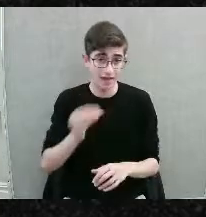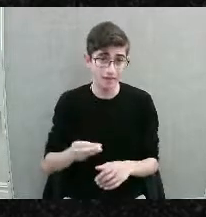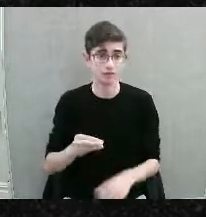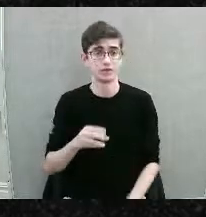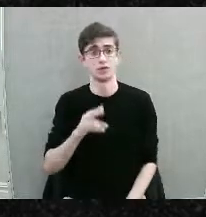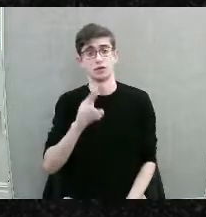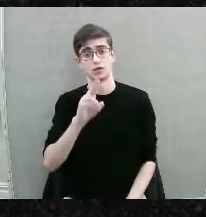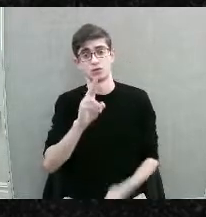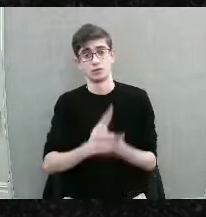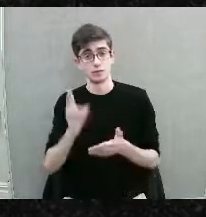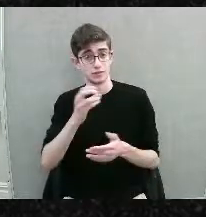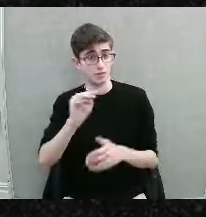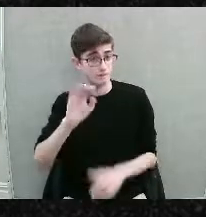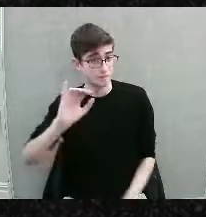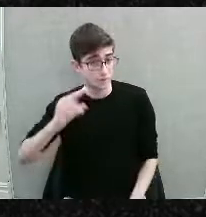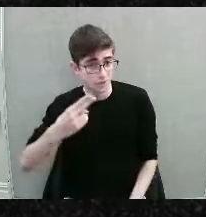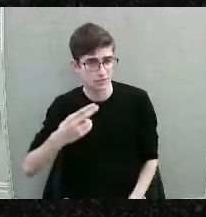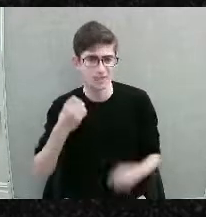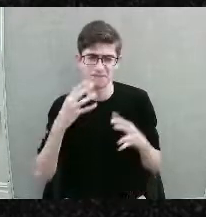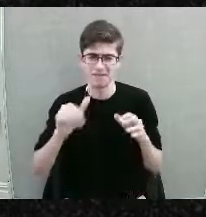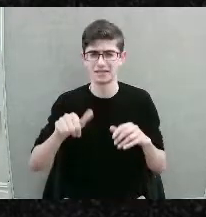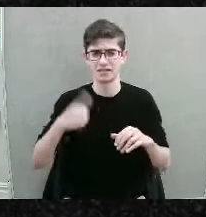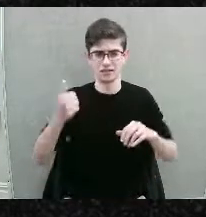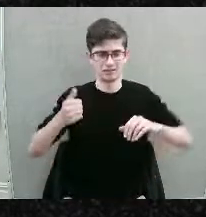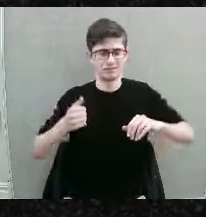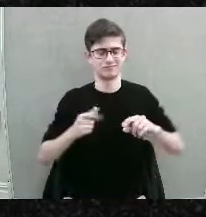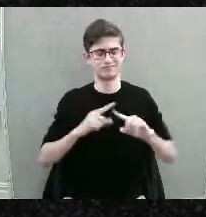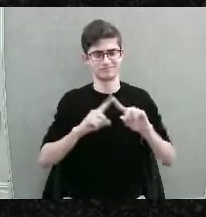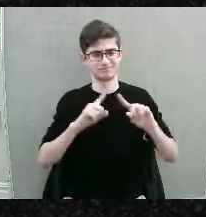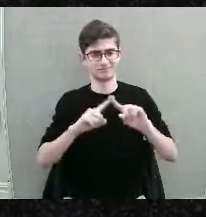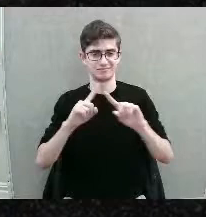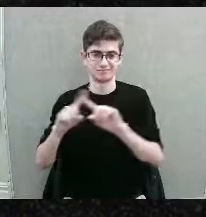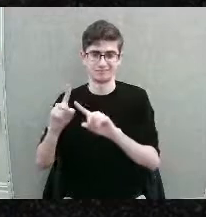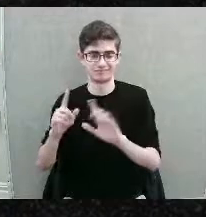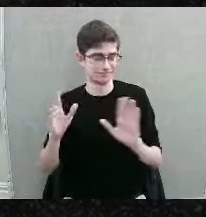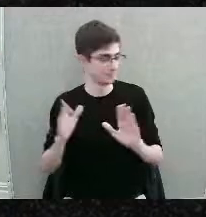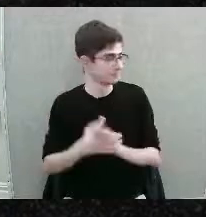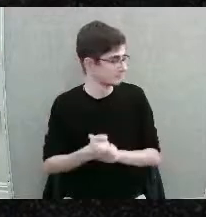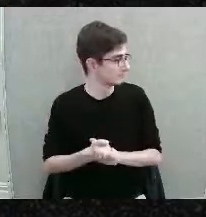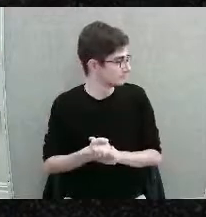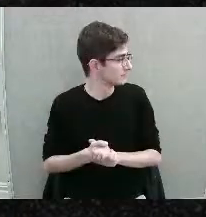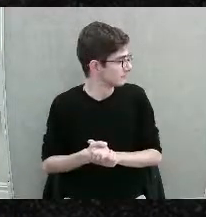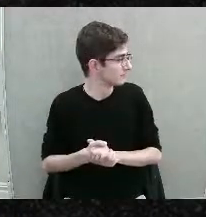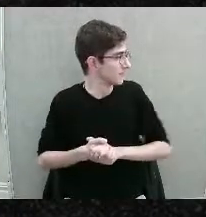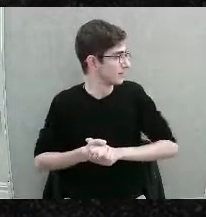other universities around the world, including perhaps Columbia, although it's not named here, so it doesn't matter.